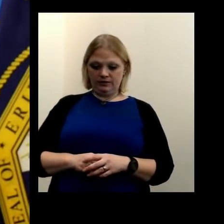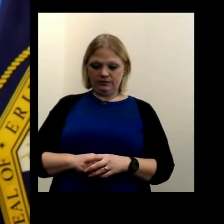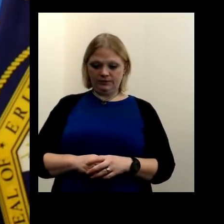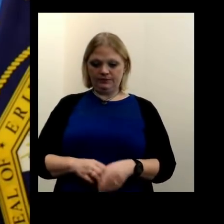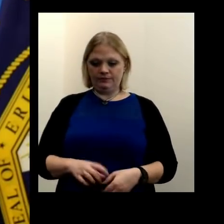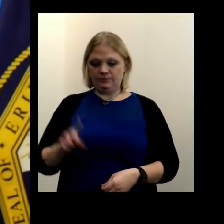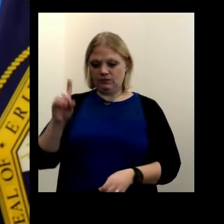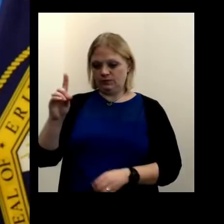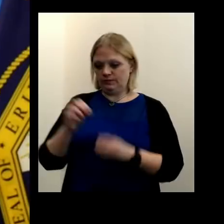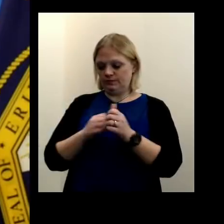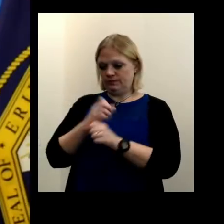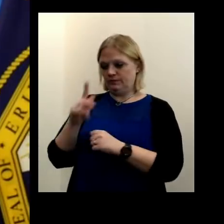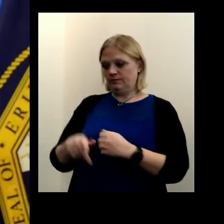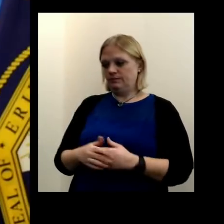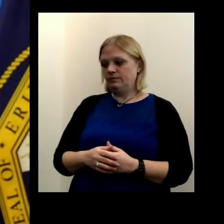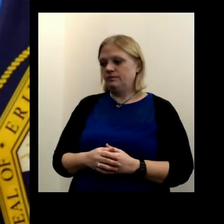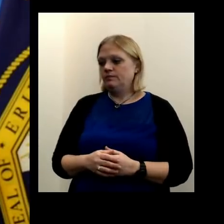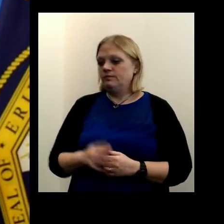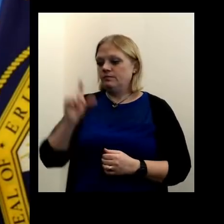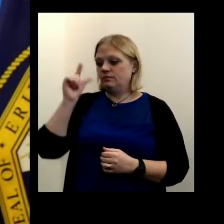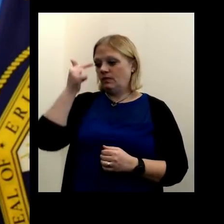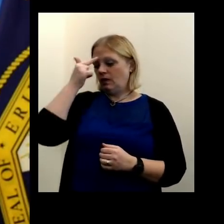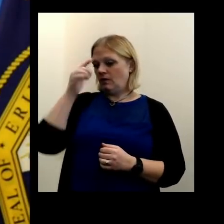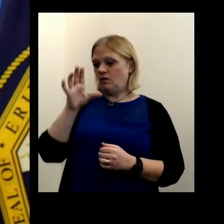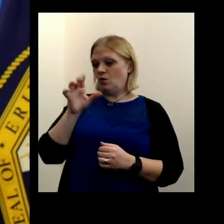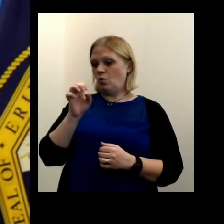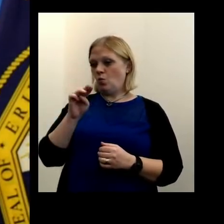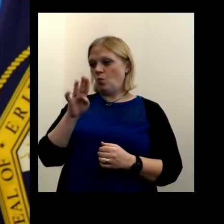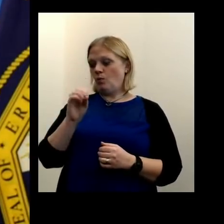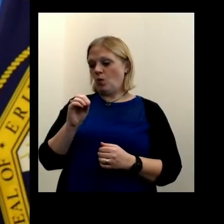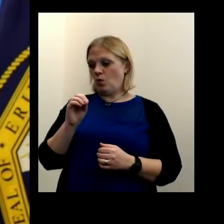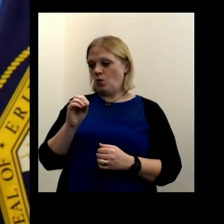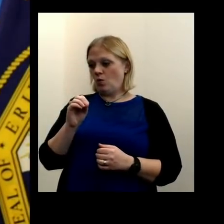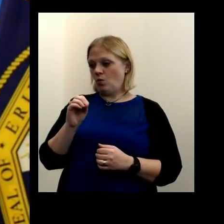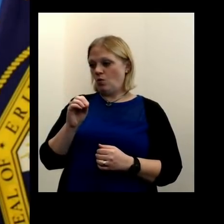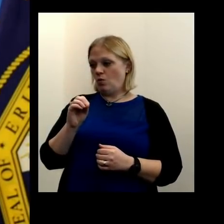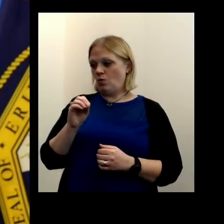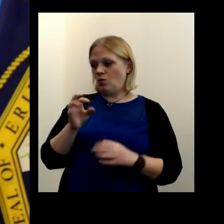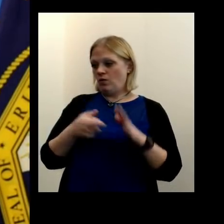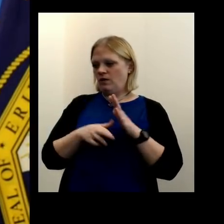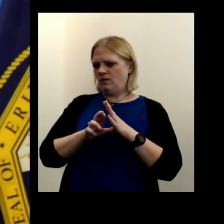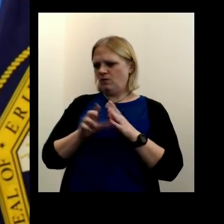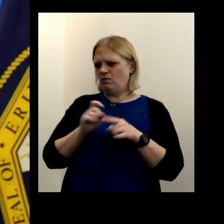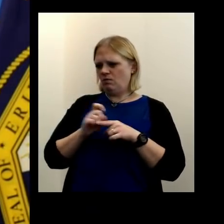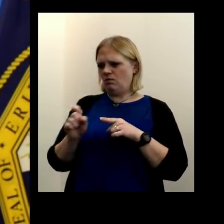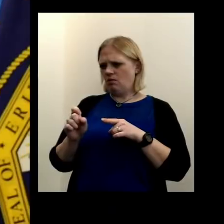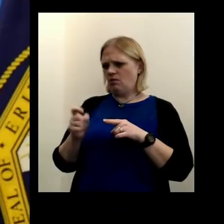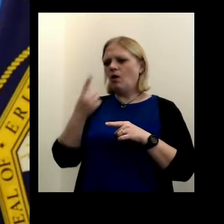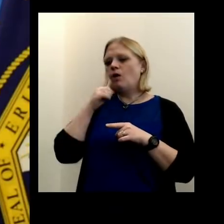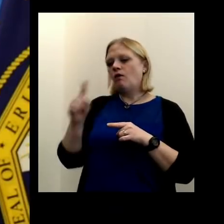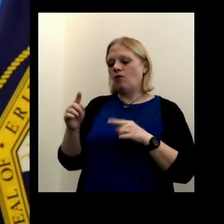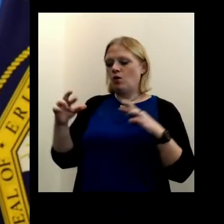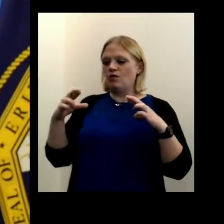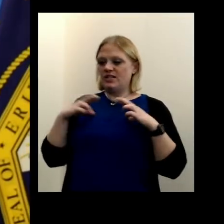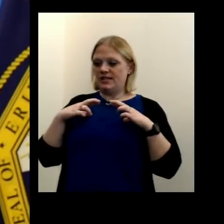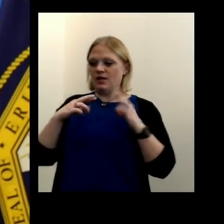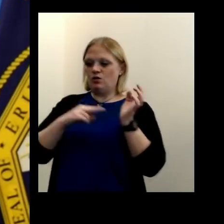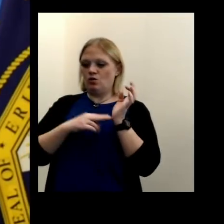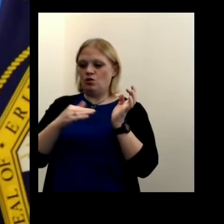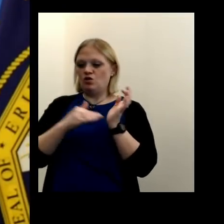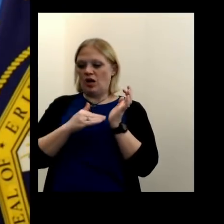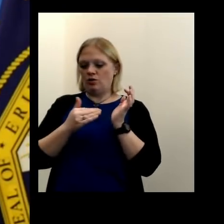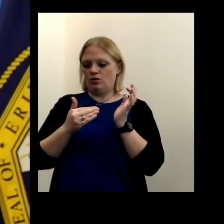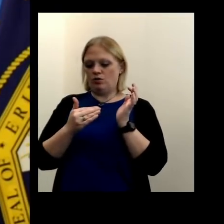Yes, one more follow-up question. Earlier today, Governor Cuomo renewed a call to able retired nurses and doctors to come forward